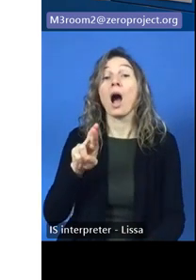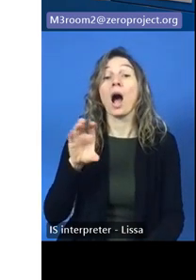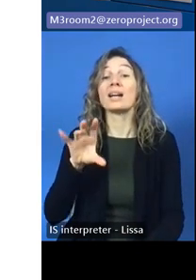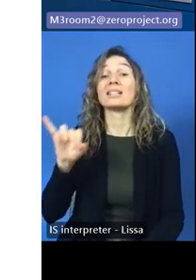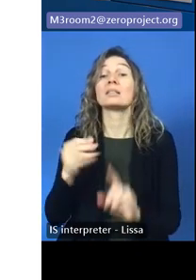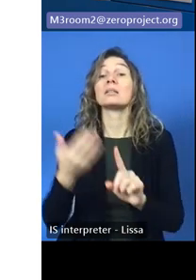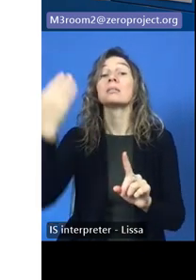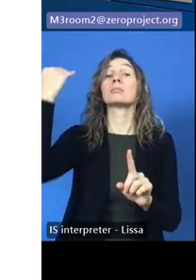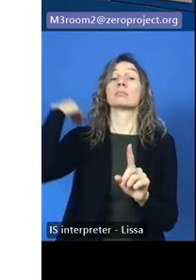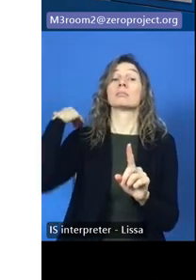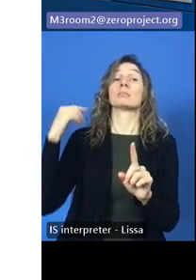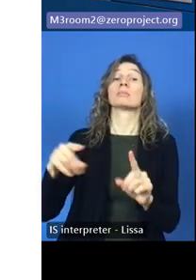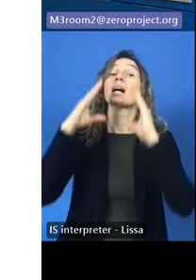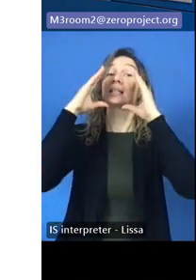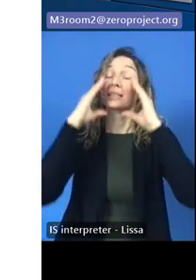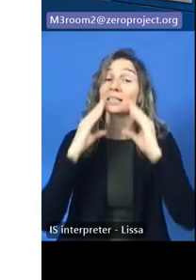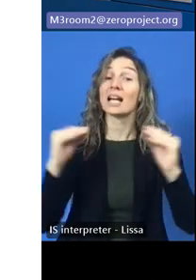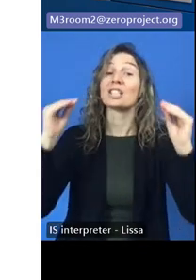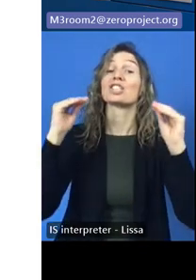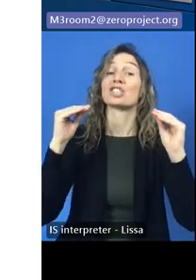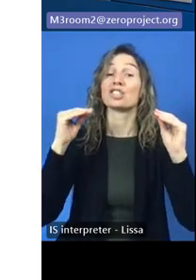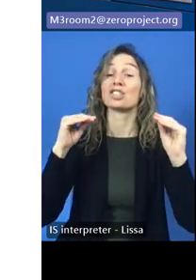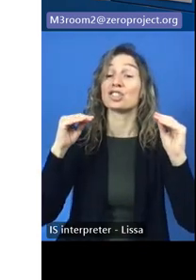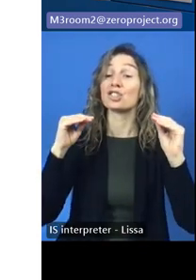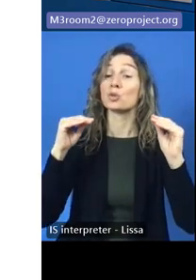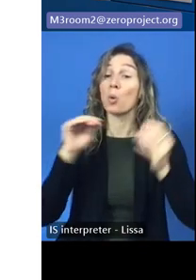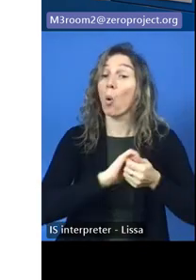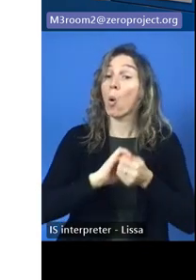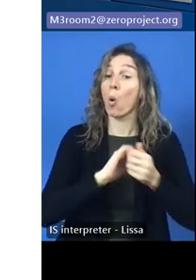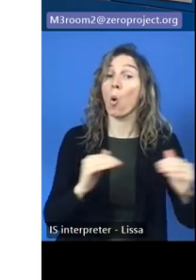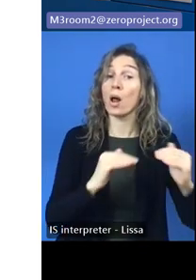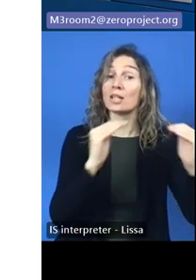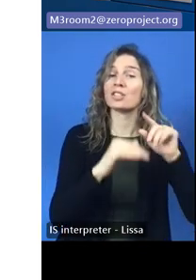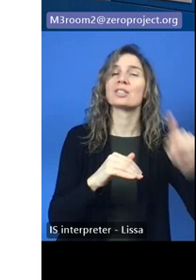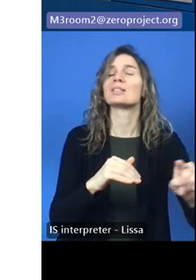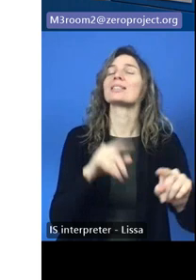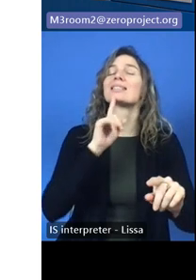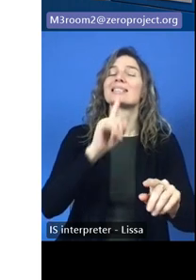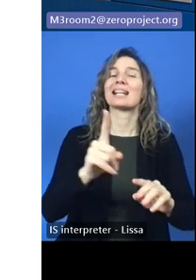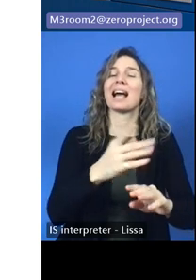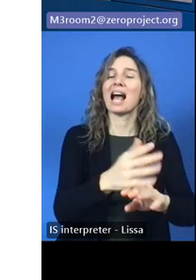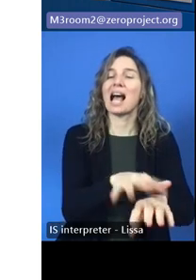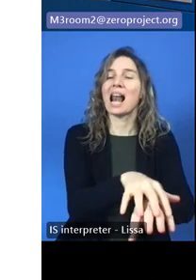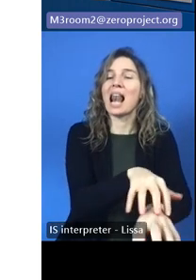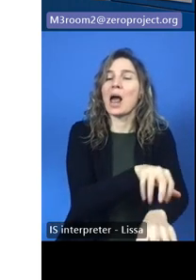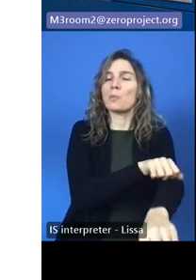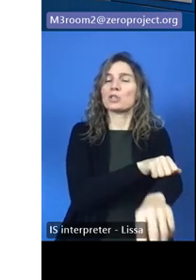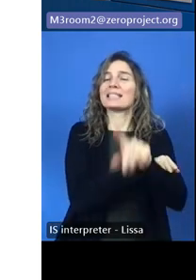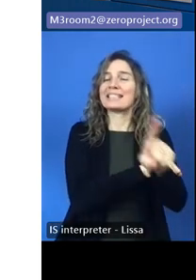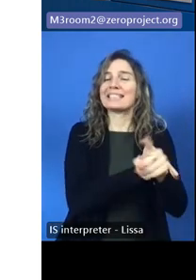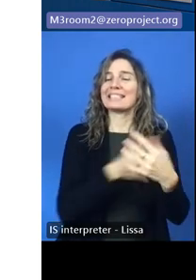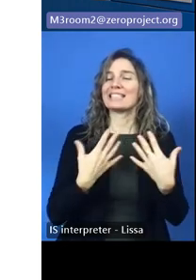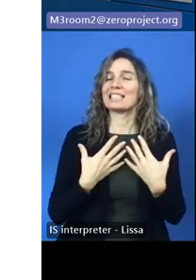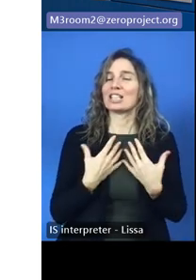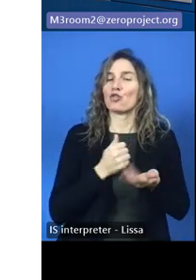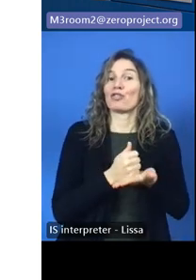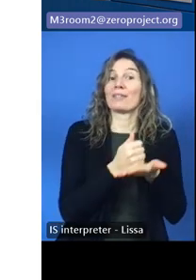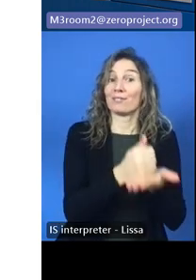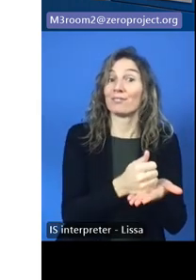organization, Netherlands Laboratory Relief. And currently, RCI focus on all